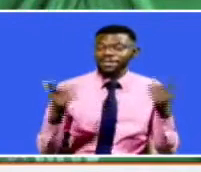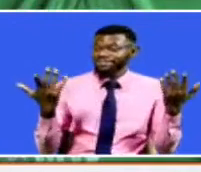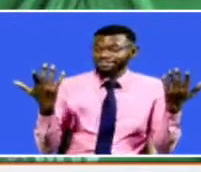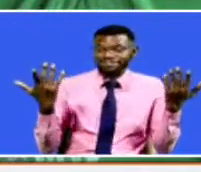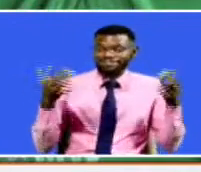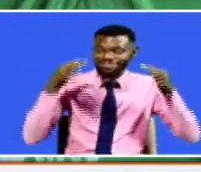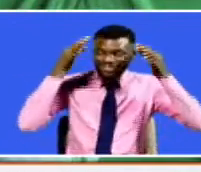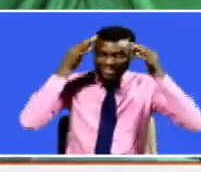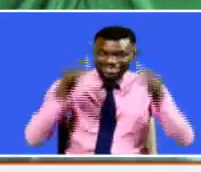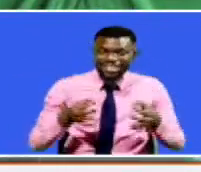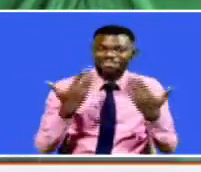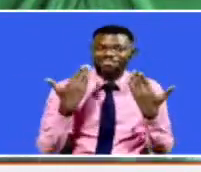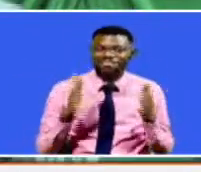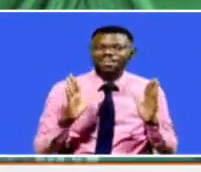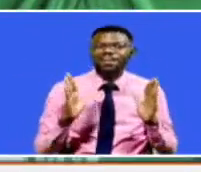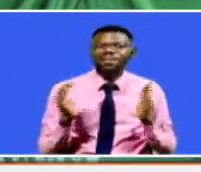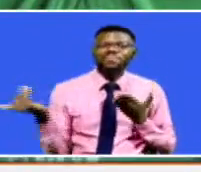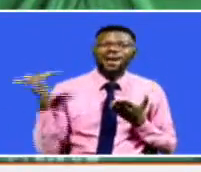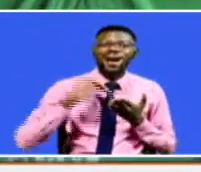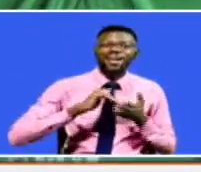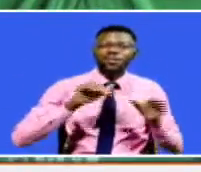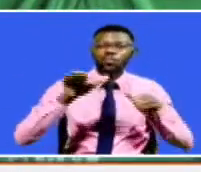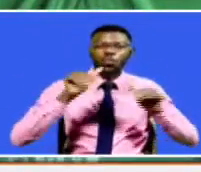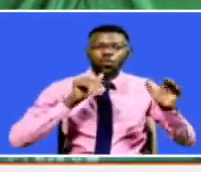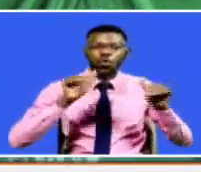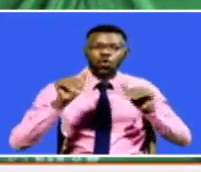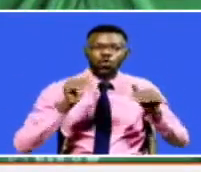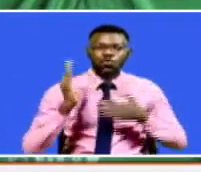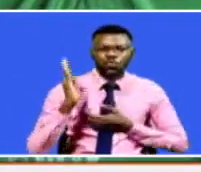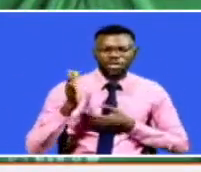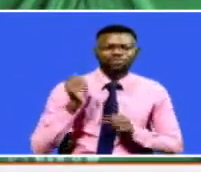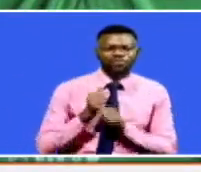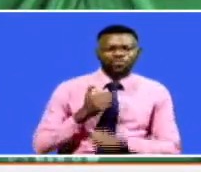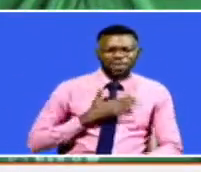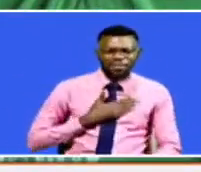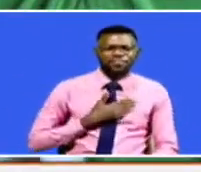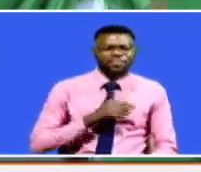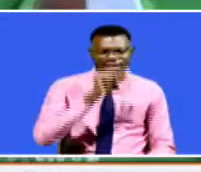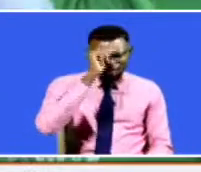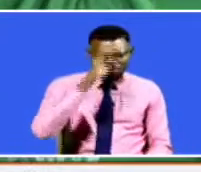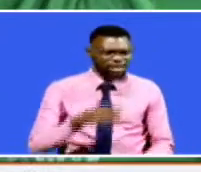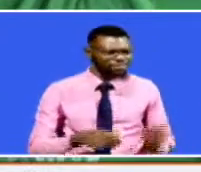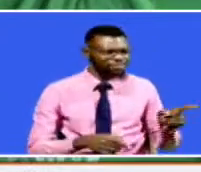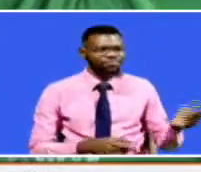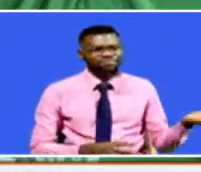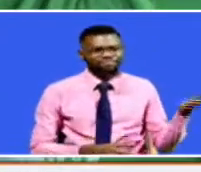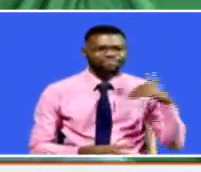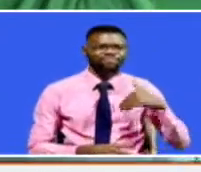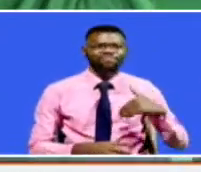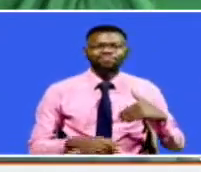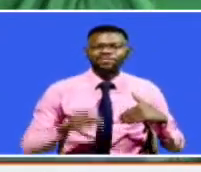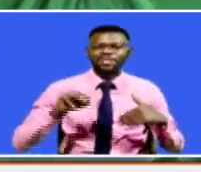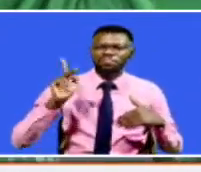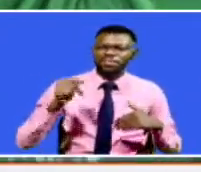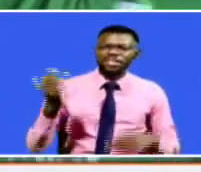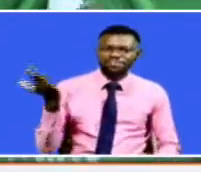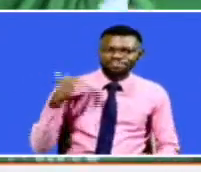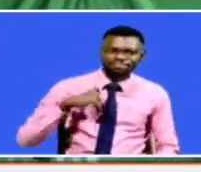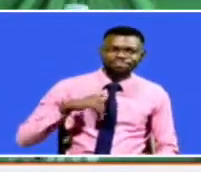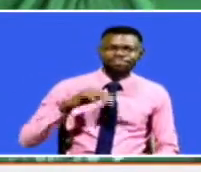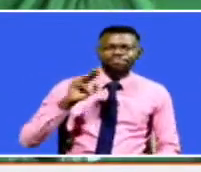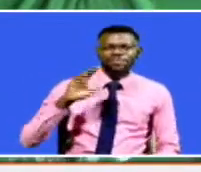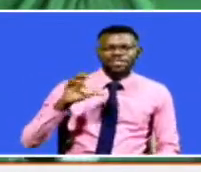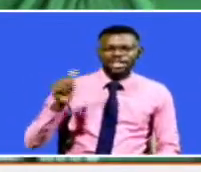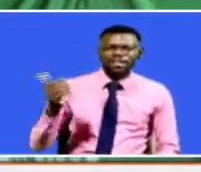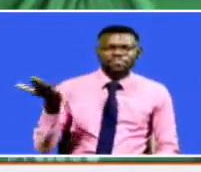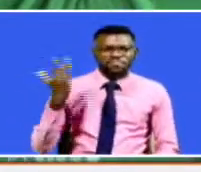imekuwa, pia nitawaita tena, hiyo ndio kazi yangu, niite gavana, niite wabunge, niite MCS,